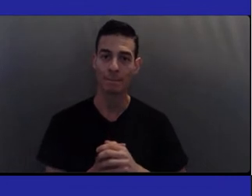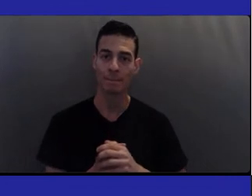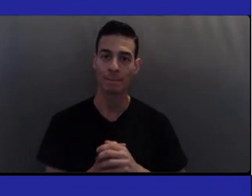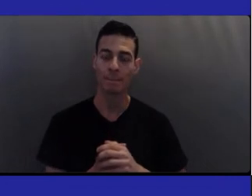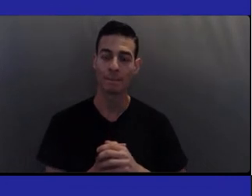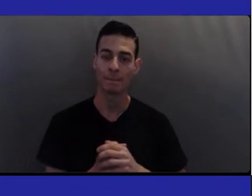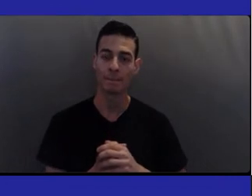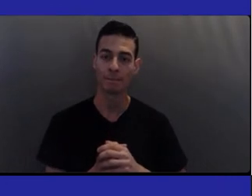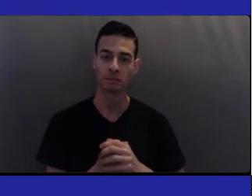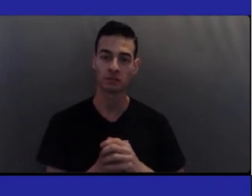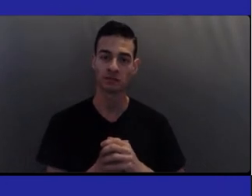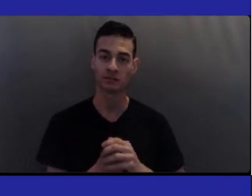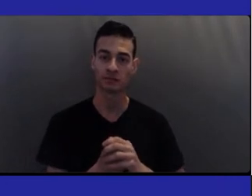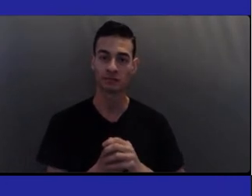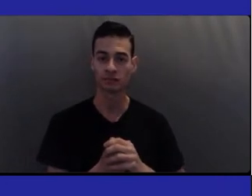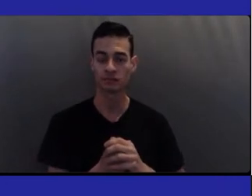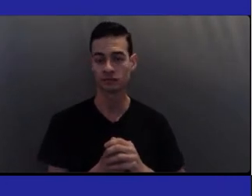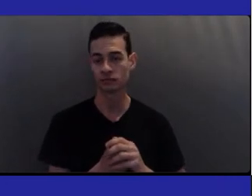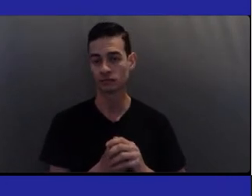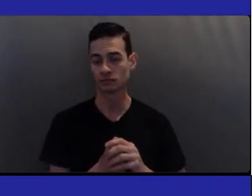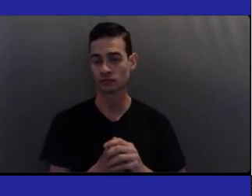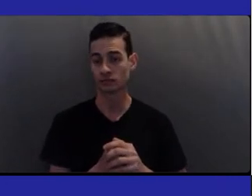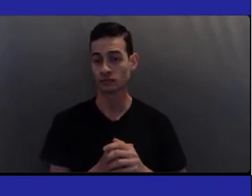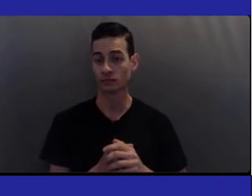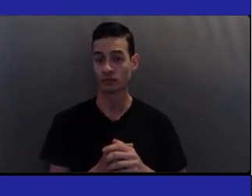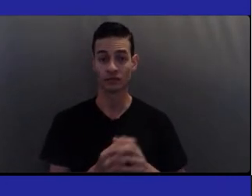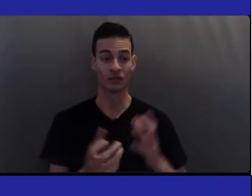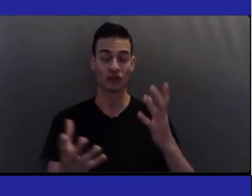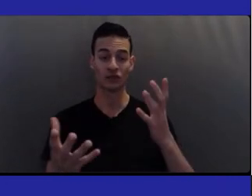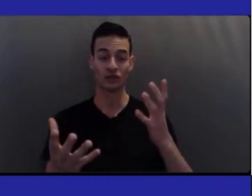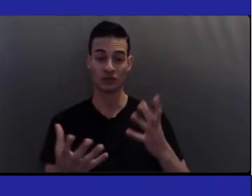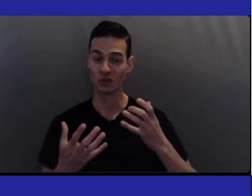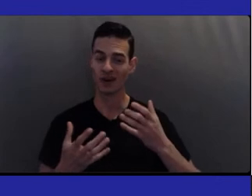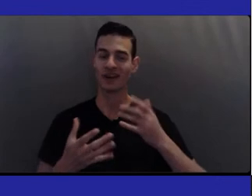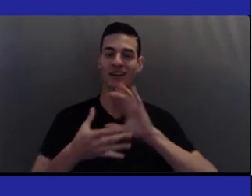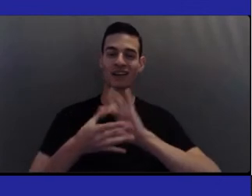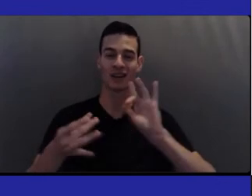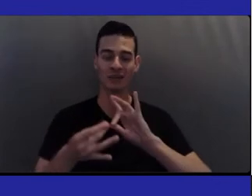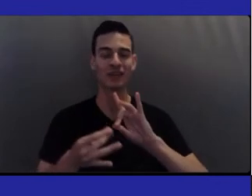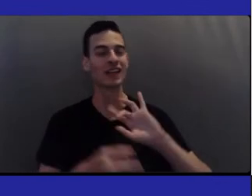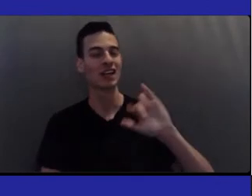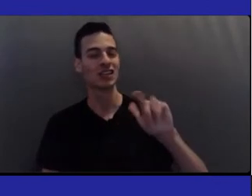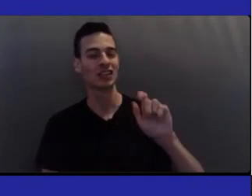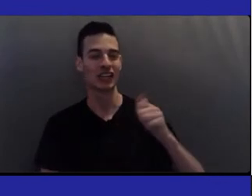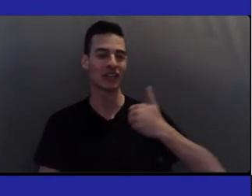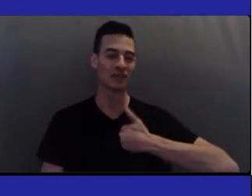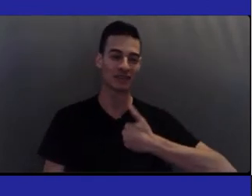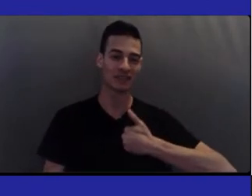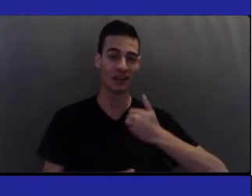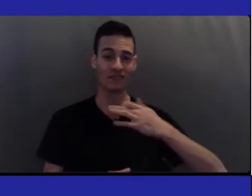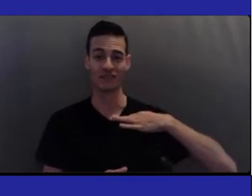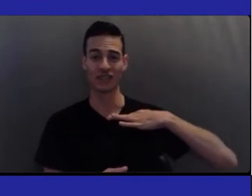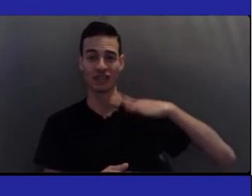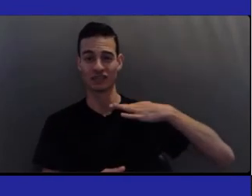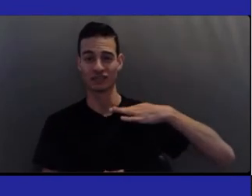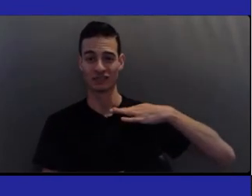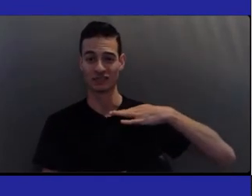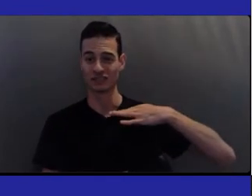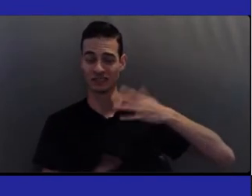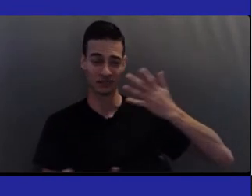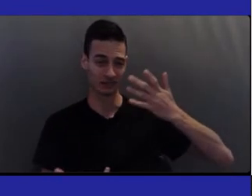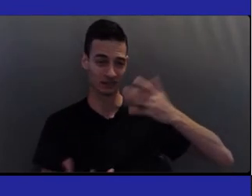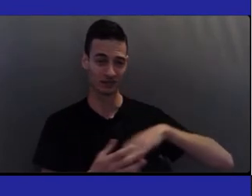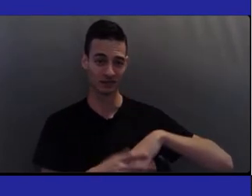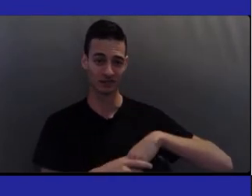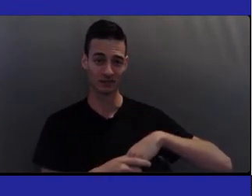I wanted to say that Jackie and I volunteered to do taste testing. Yeah. Okay. Yes. I join you on